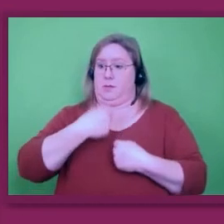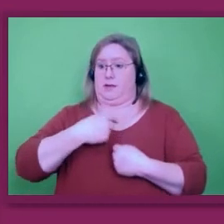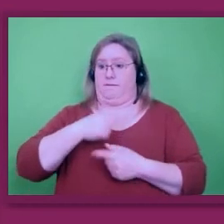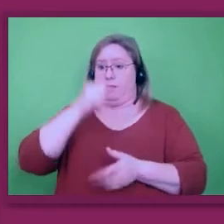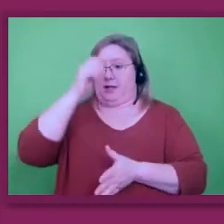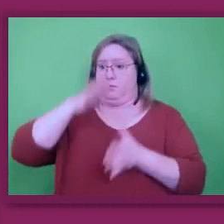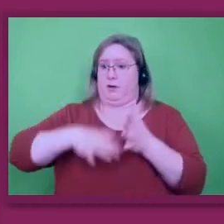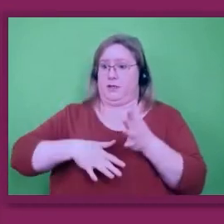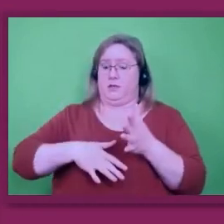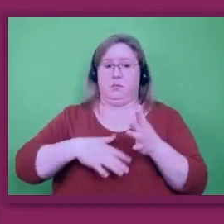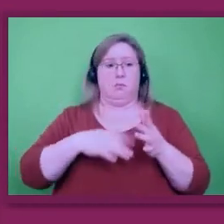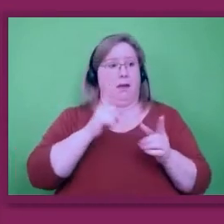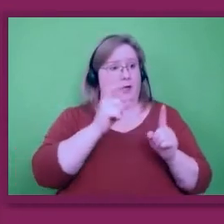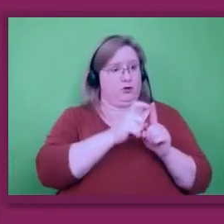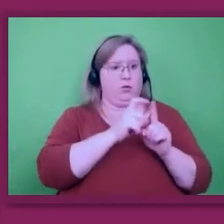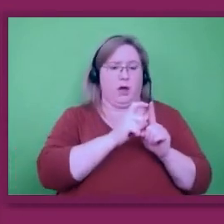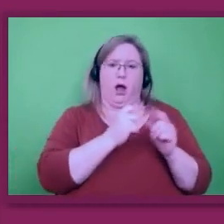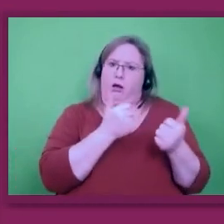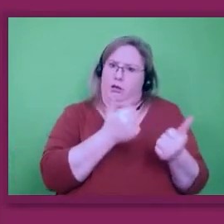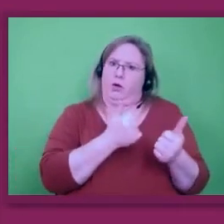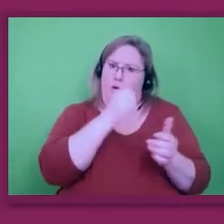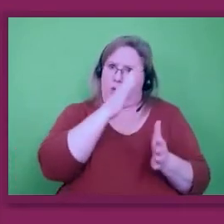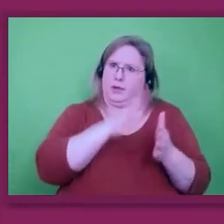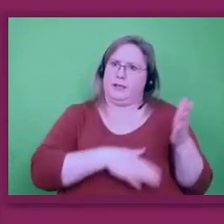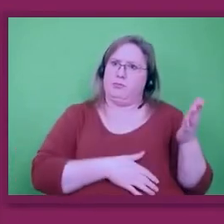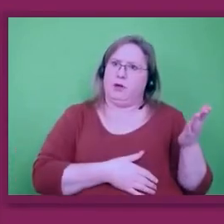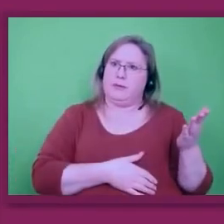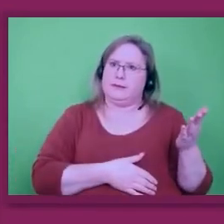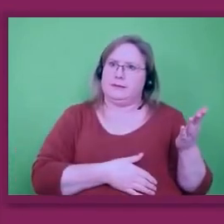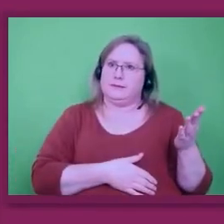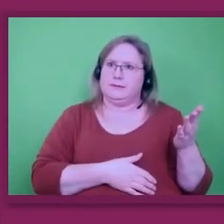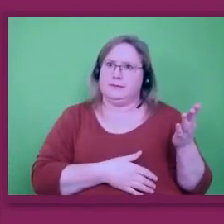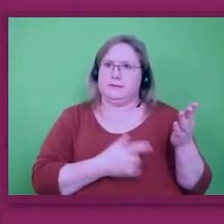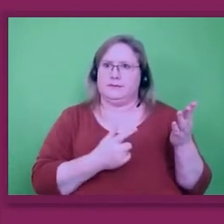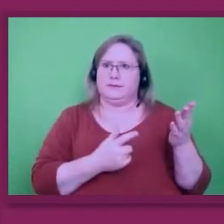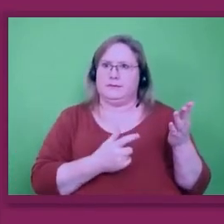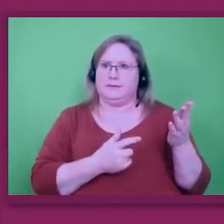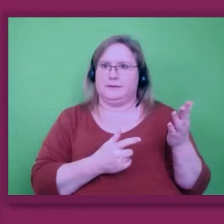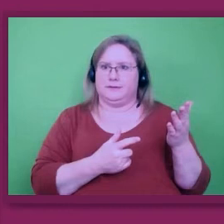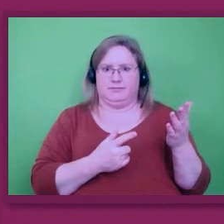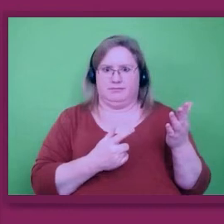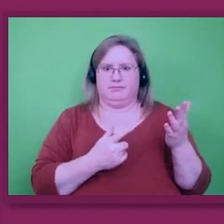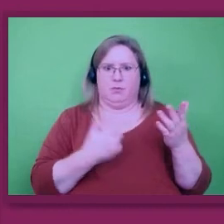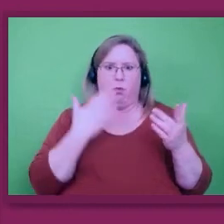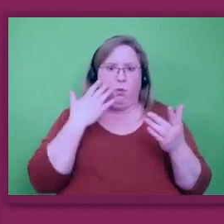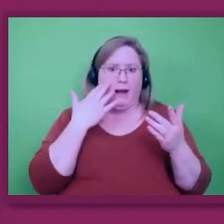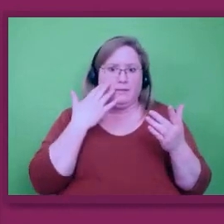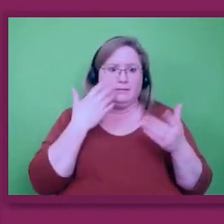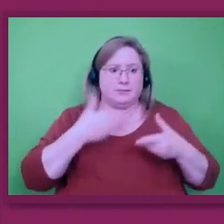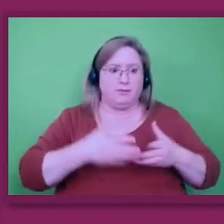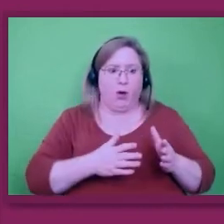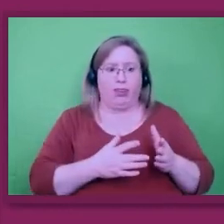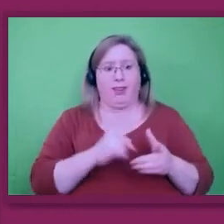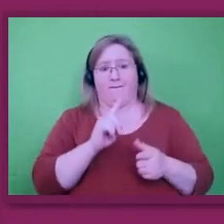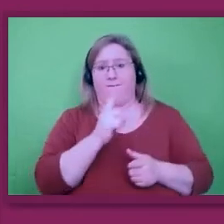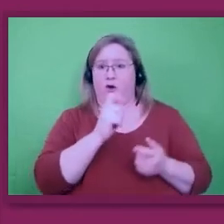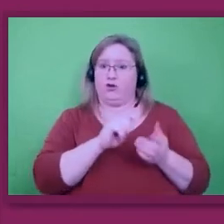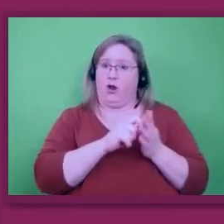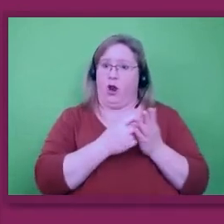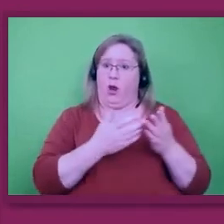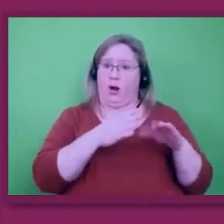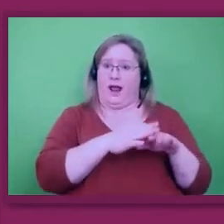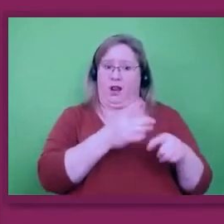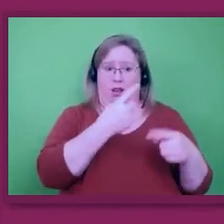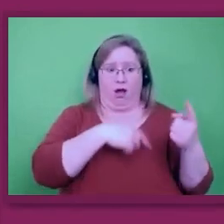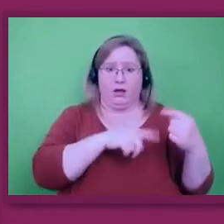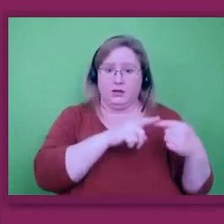good experience giving birth to her, even though I gave birth to her in the middle of the first lockdown and the pandemic last year. It was a very positive experience. So we do